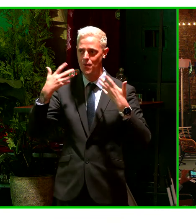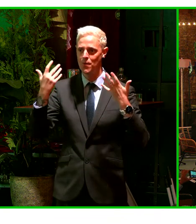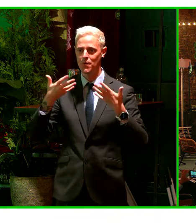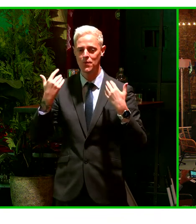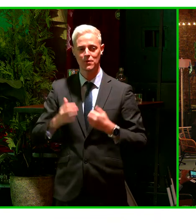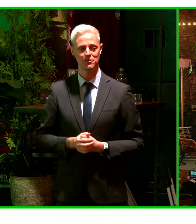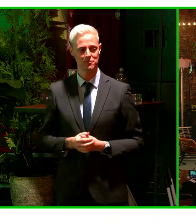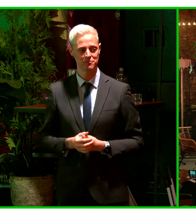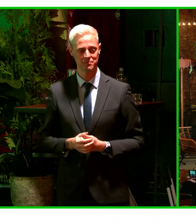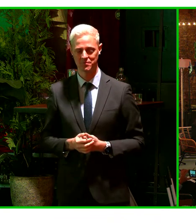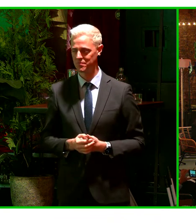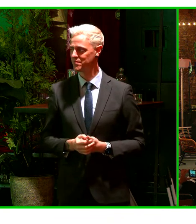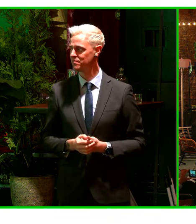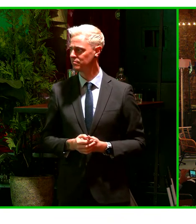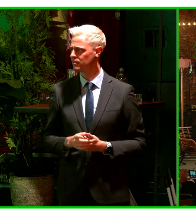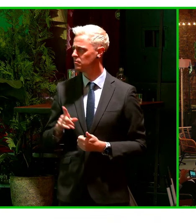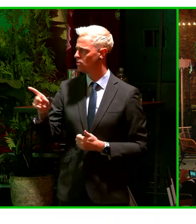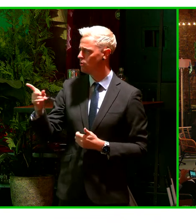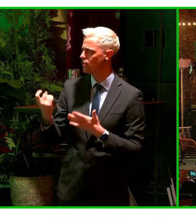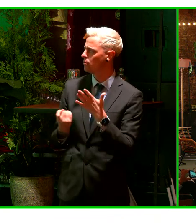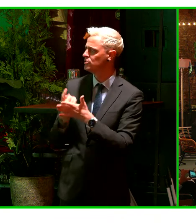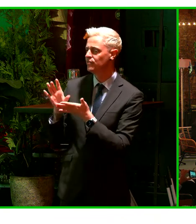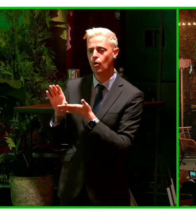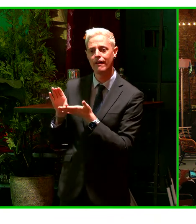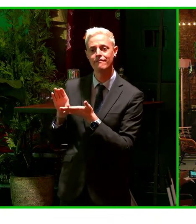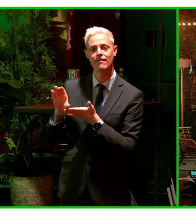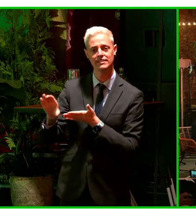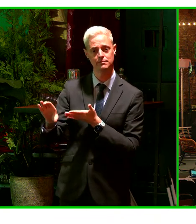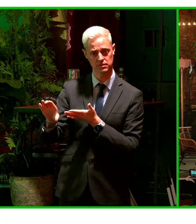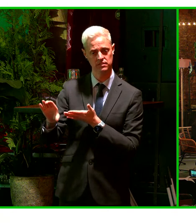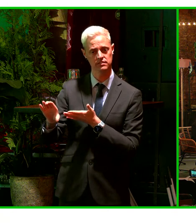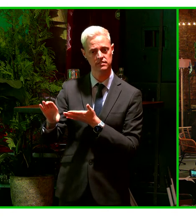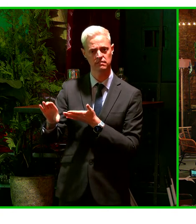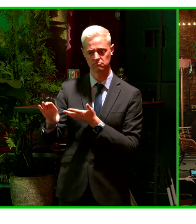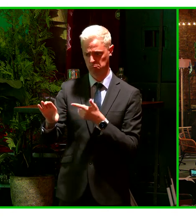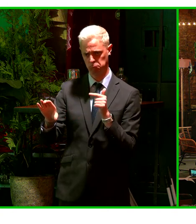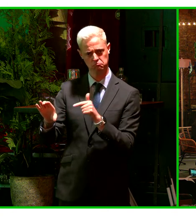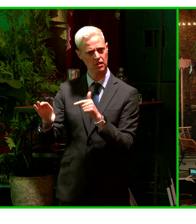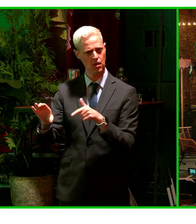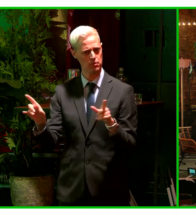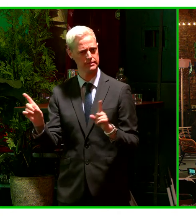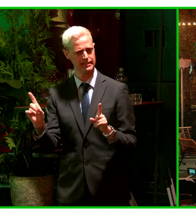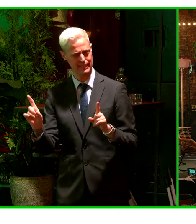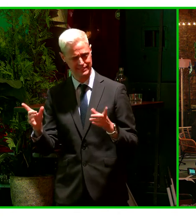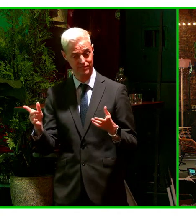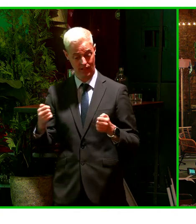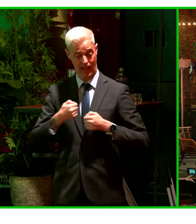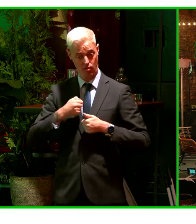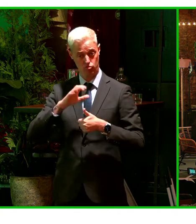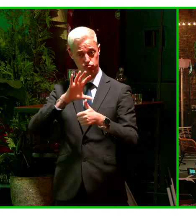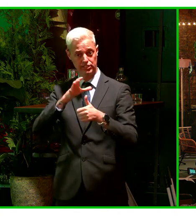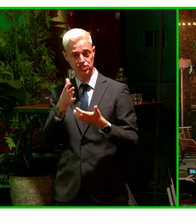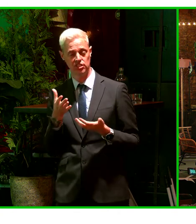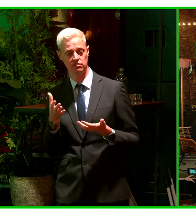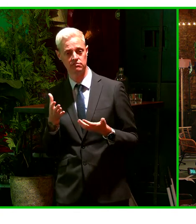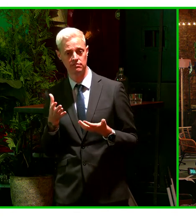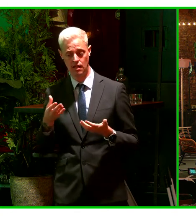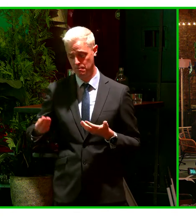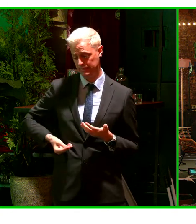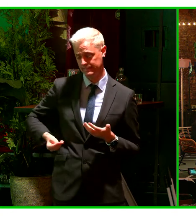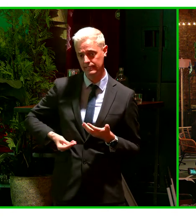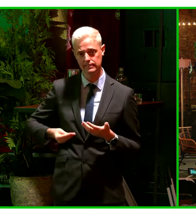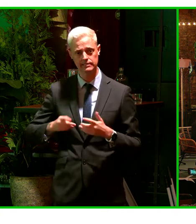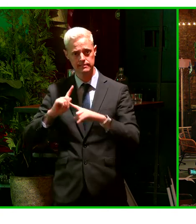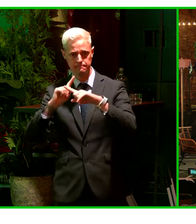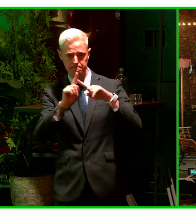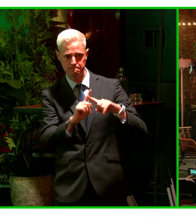the opportunity for investment. What does that present in terms of our region, our businesses, and those who want to